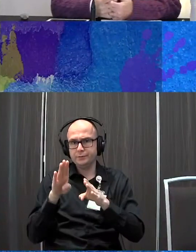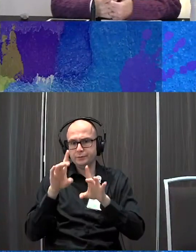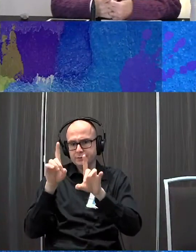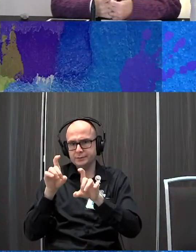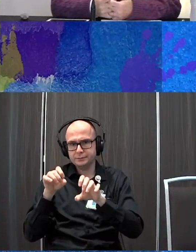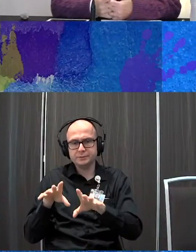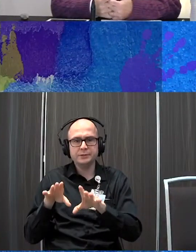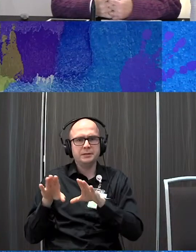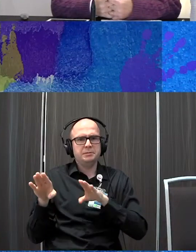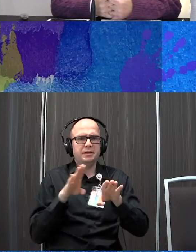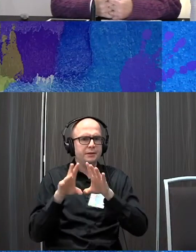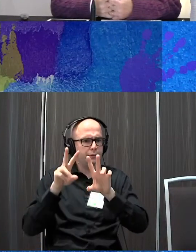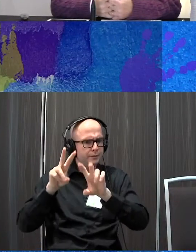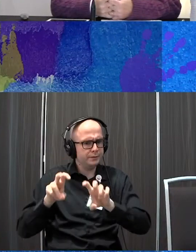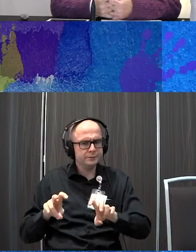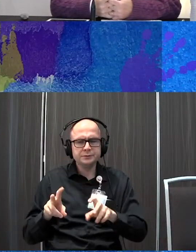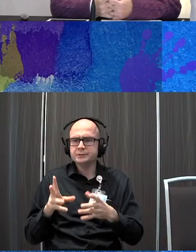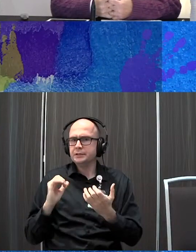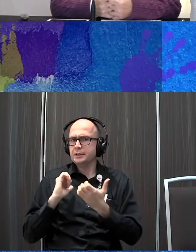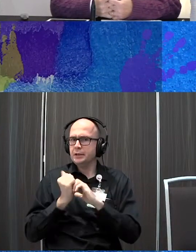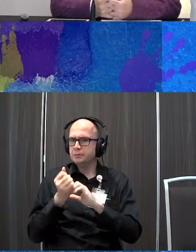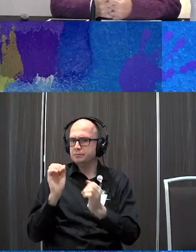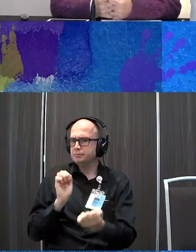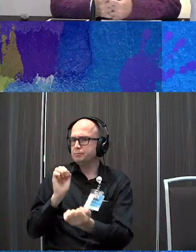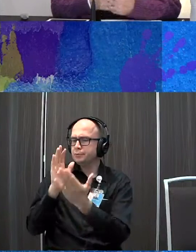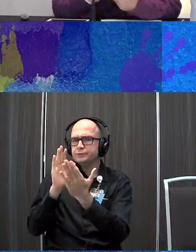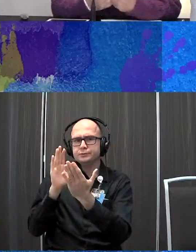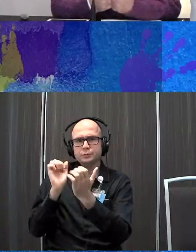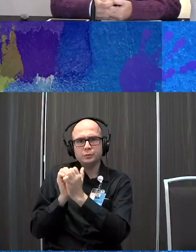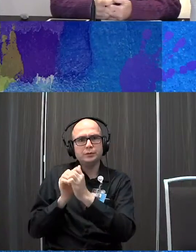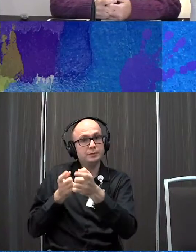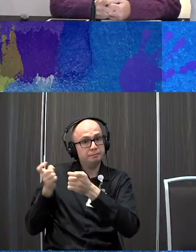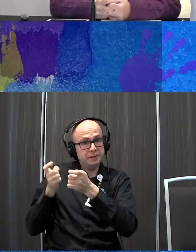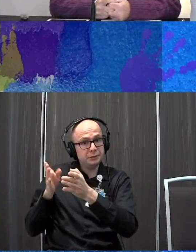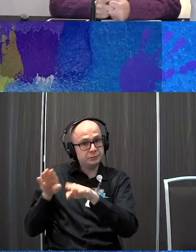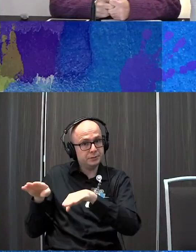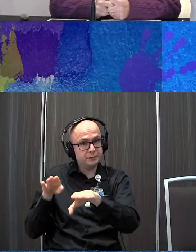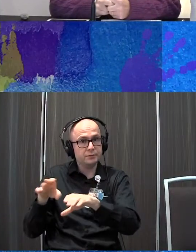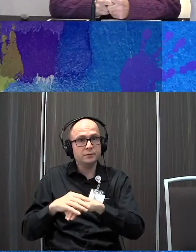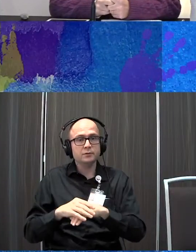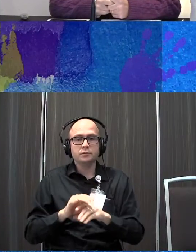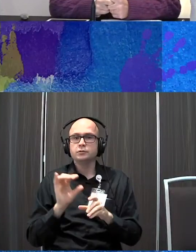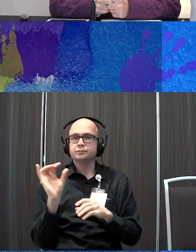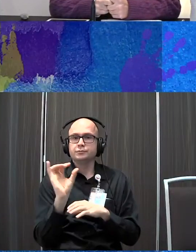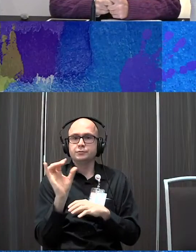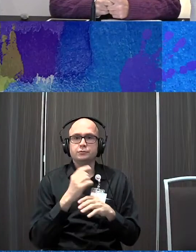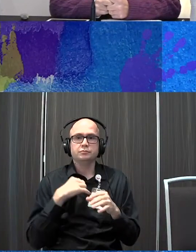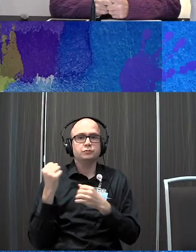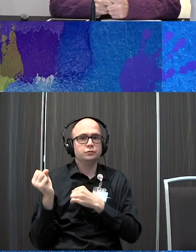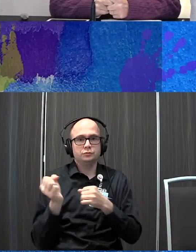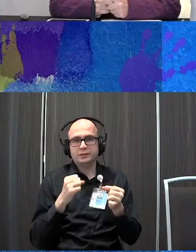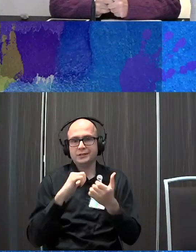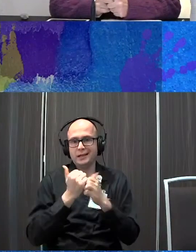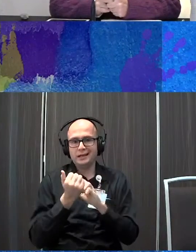behavioral analysis that helps build some approaches to managing behavior, as well as some strategies to